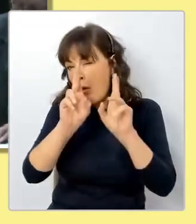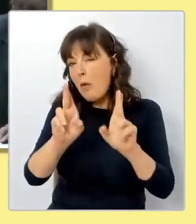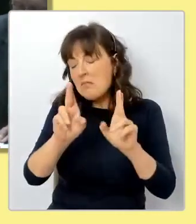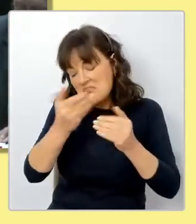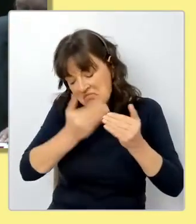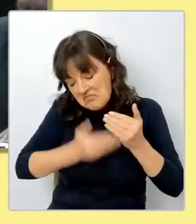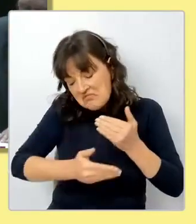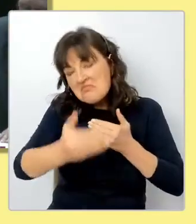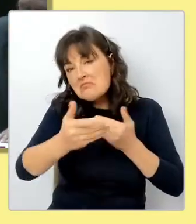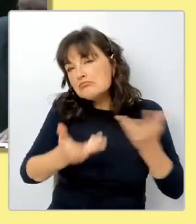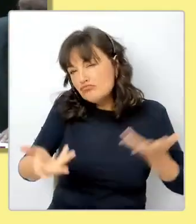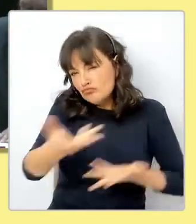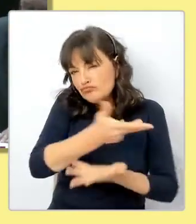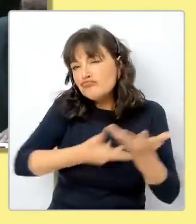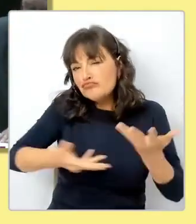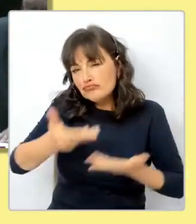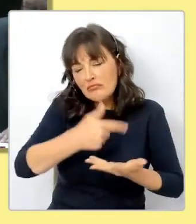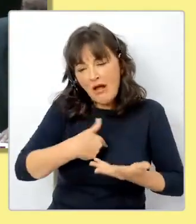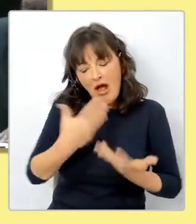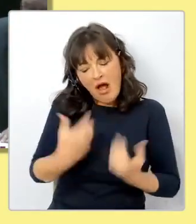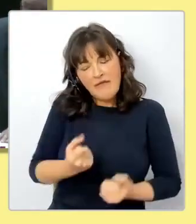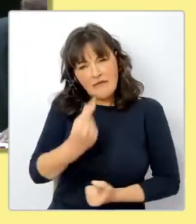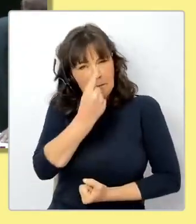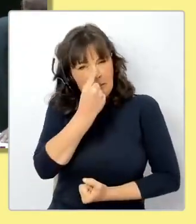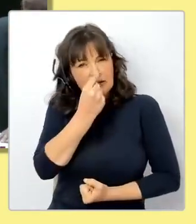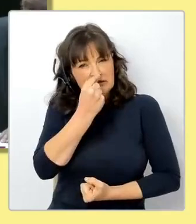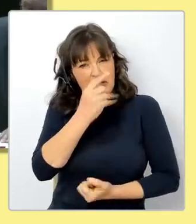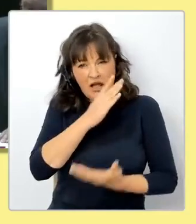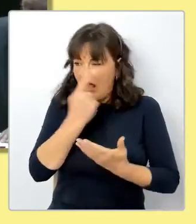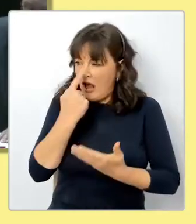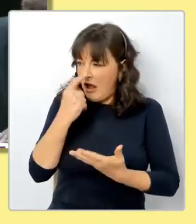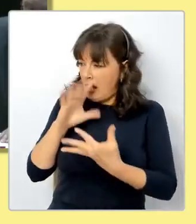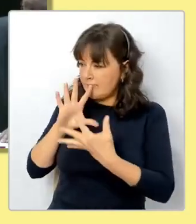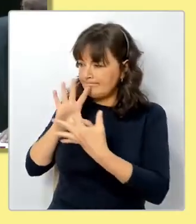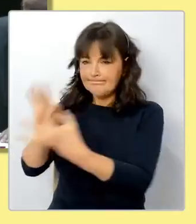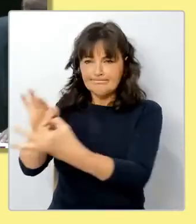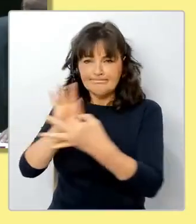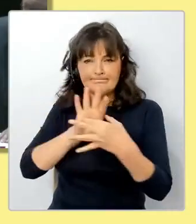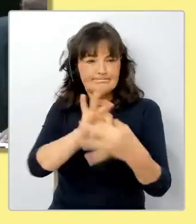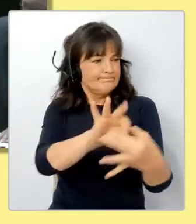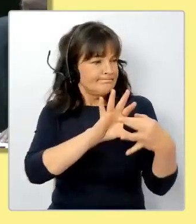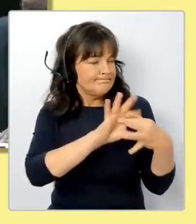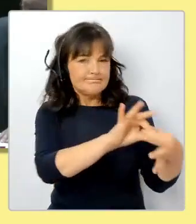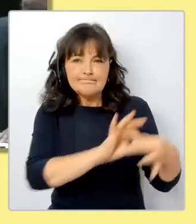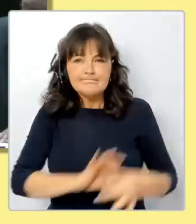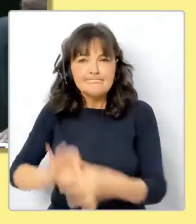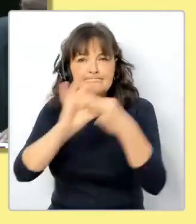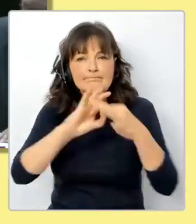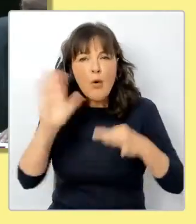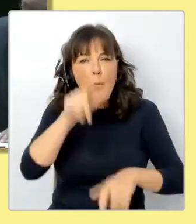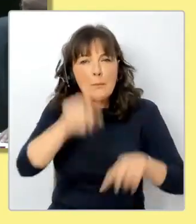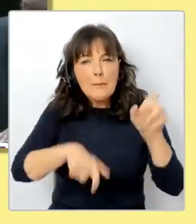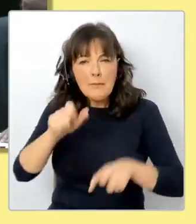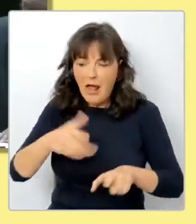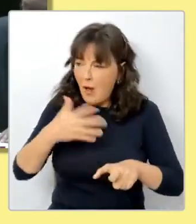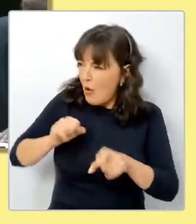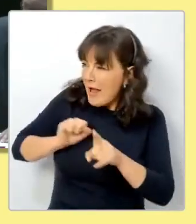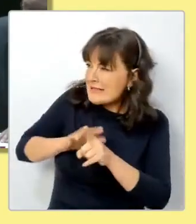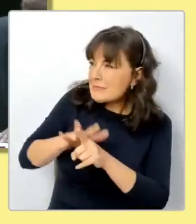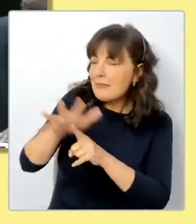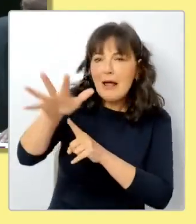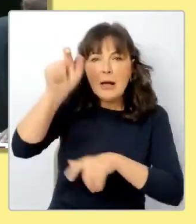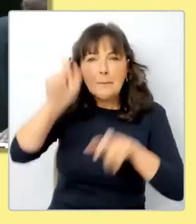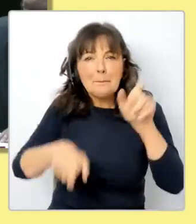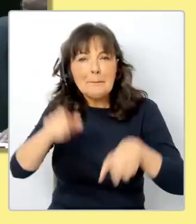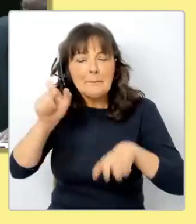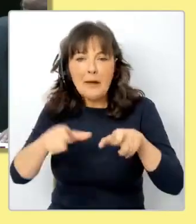afternoon that I have the ability to reach out. I want to inspire people. I want to give them a positive vision of our